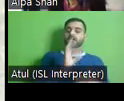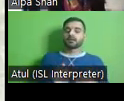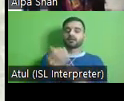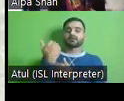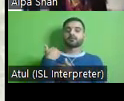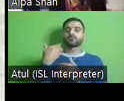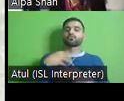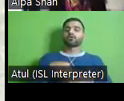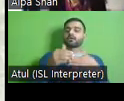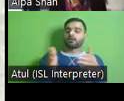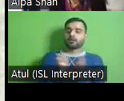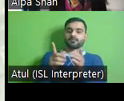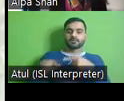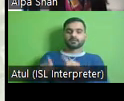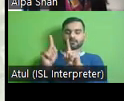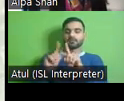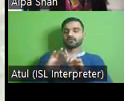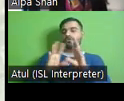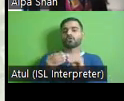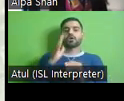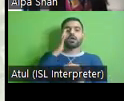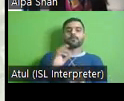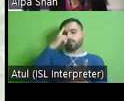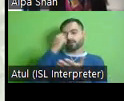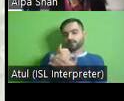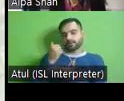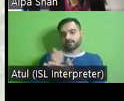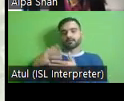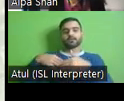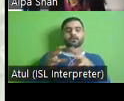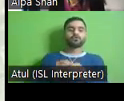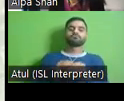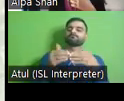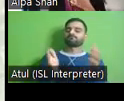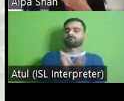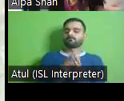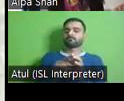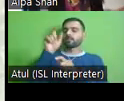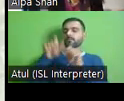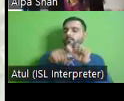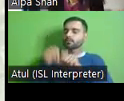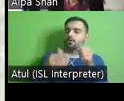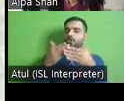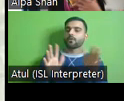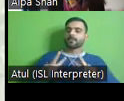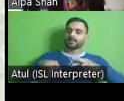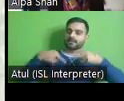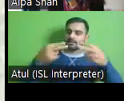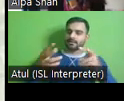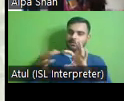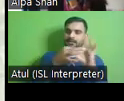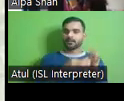in the community itself, and all important decisions involve the whole community in a process of open deliberation to